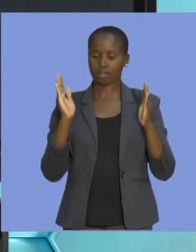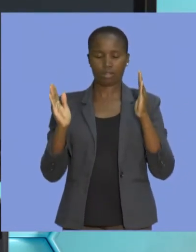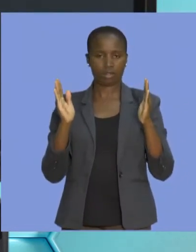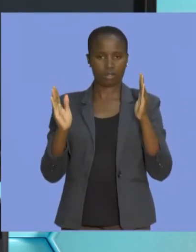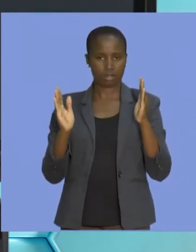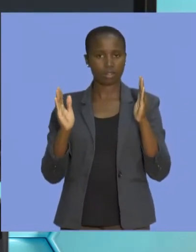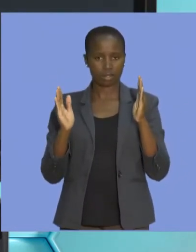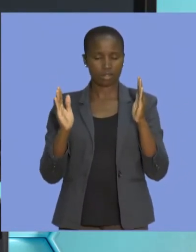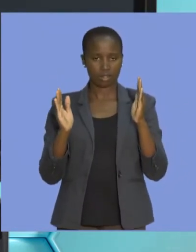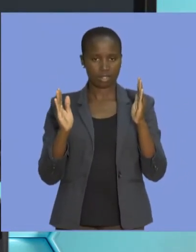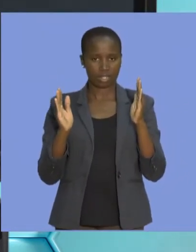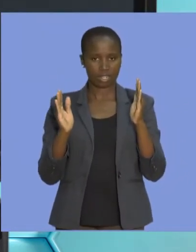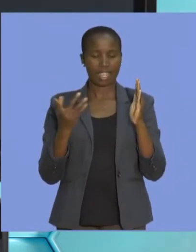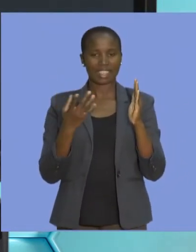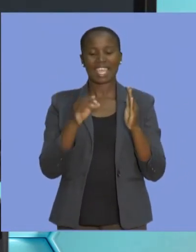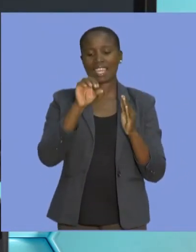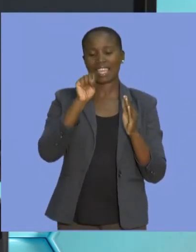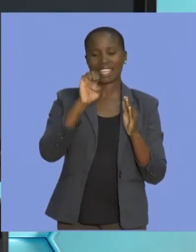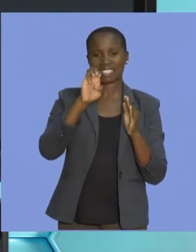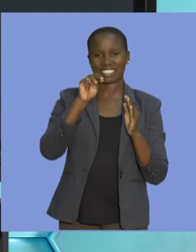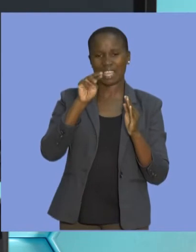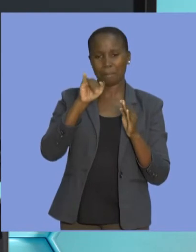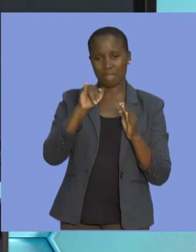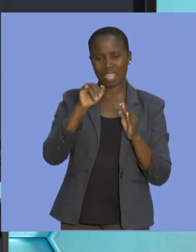the semi-interquartile range,